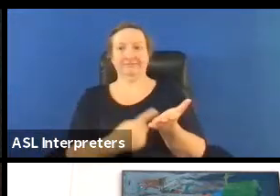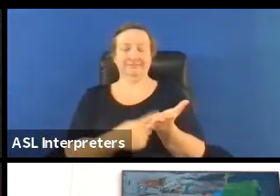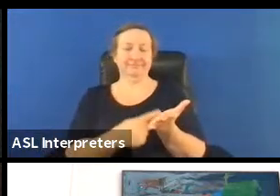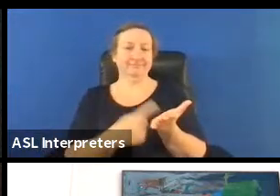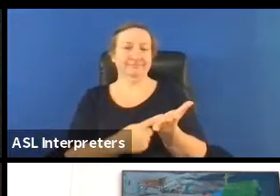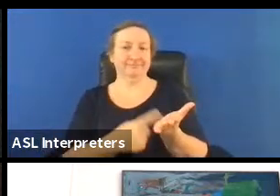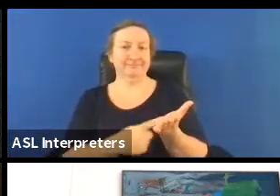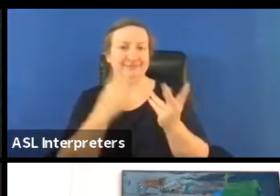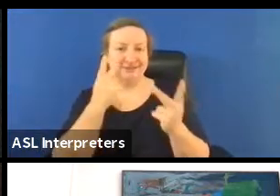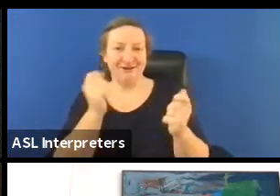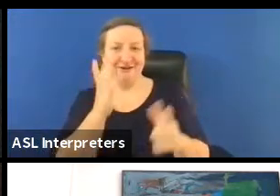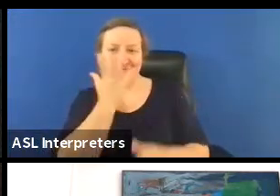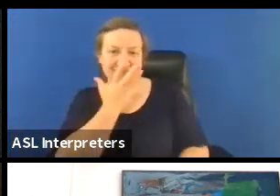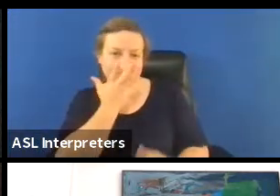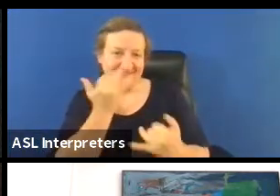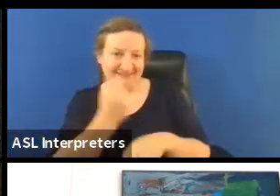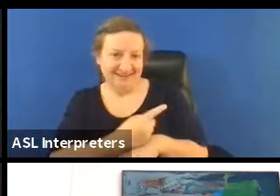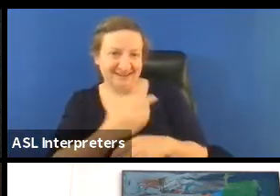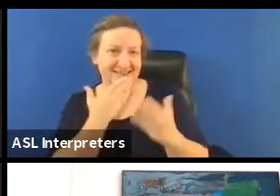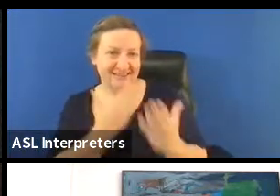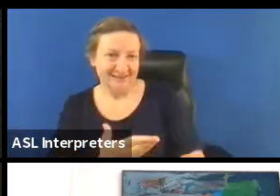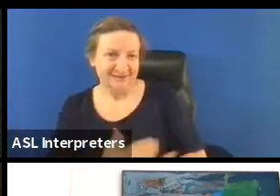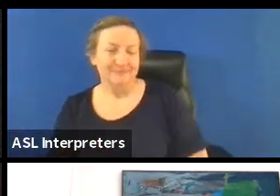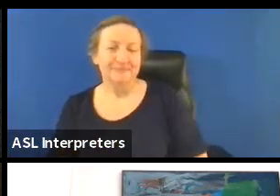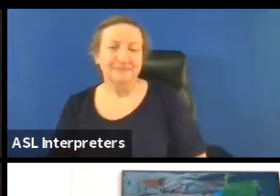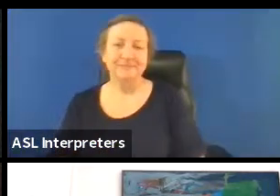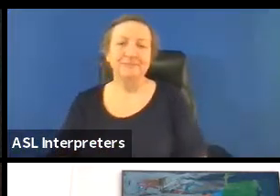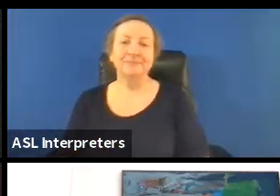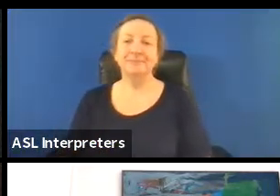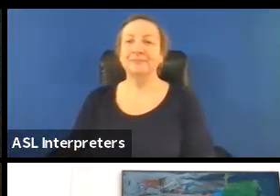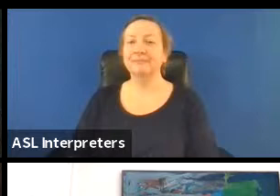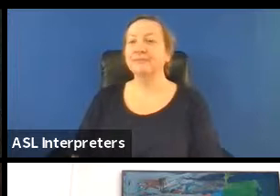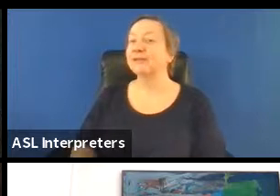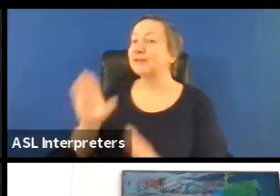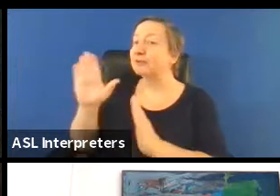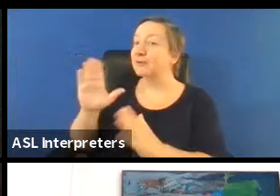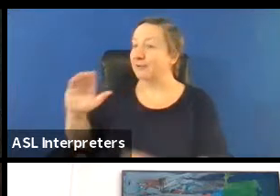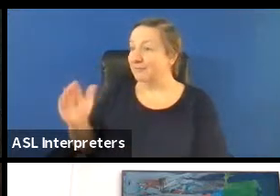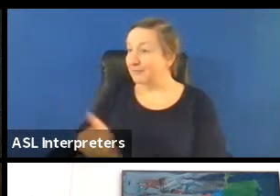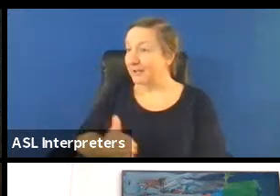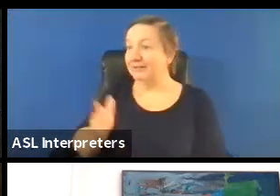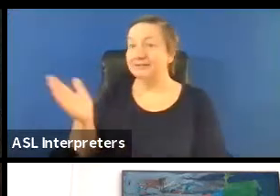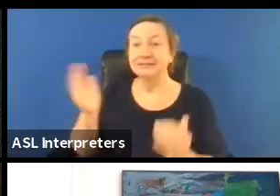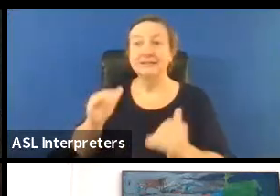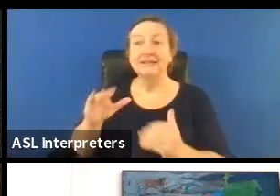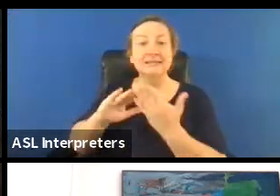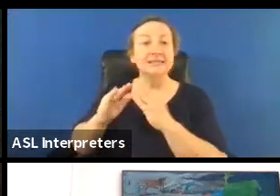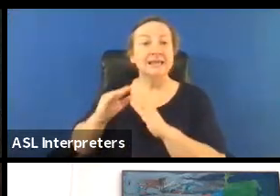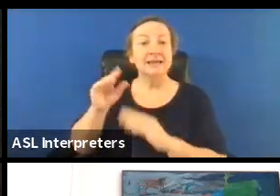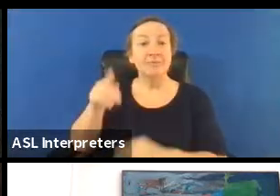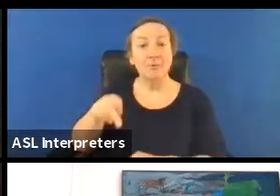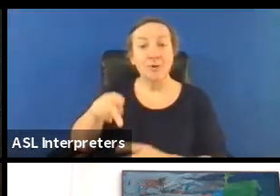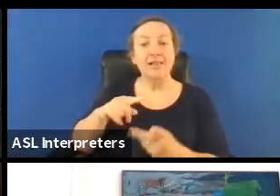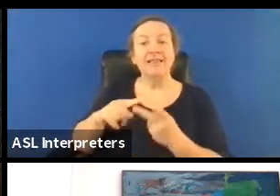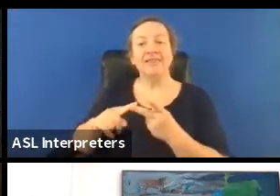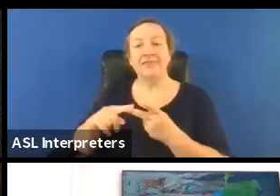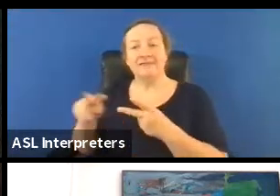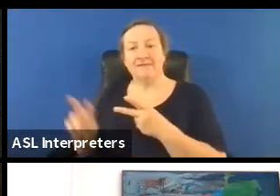and seeing all your faces today. Thank you. Great, welcome. Next, City of Portland, and then